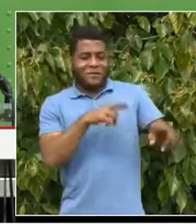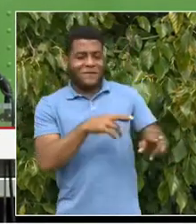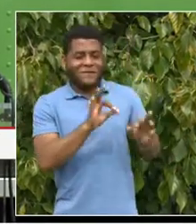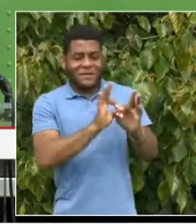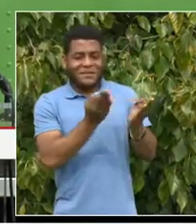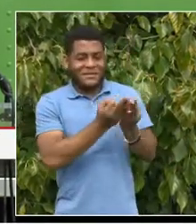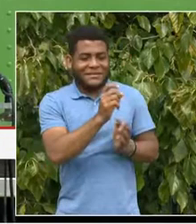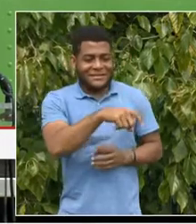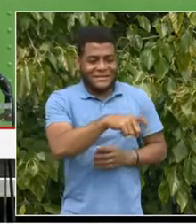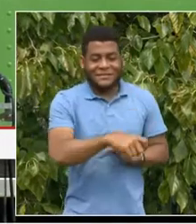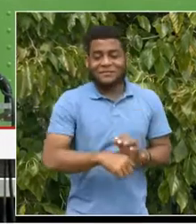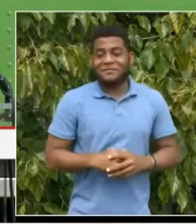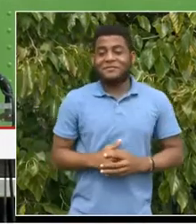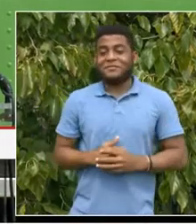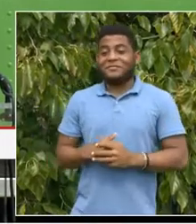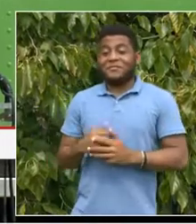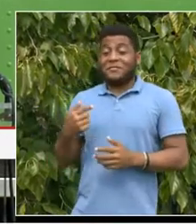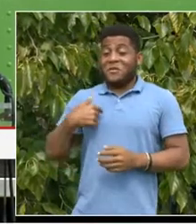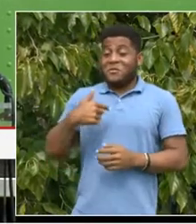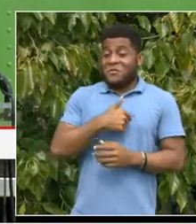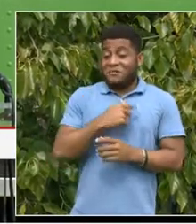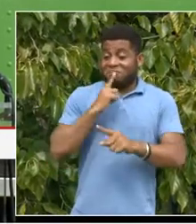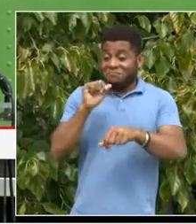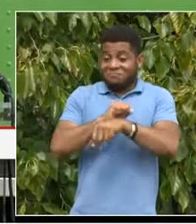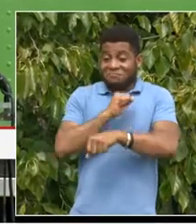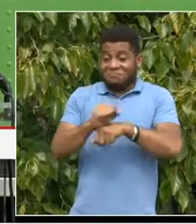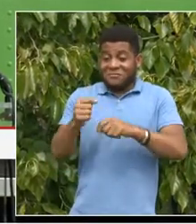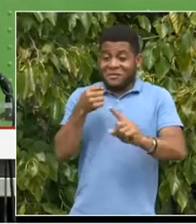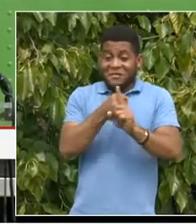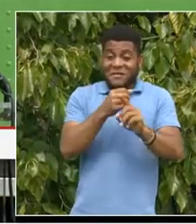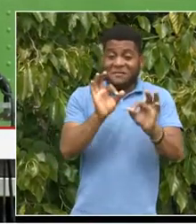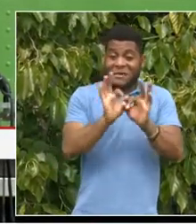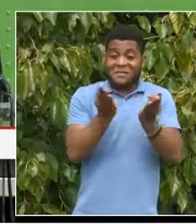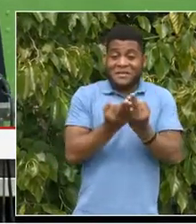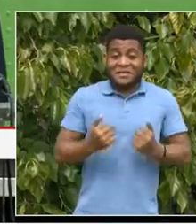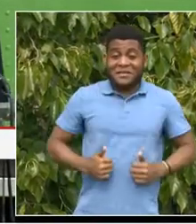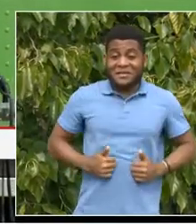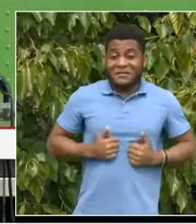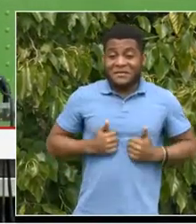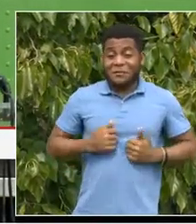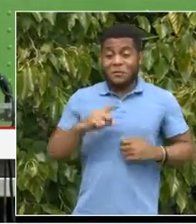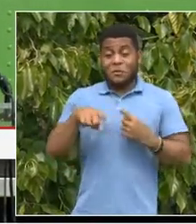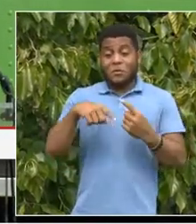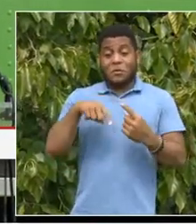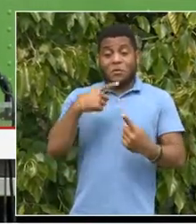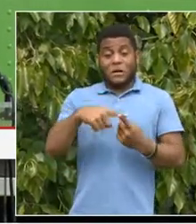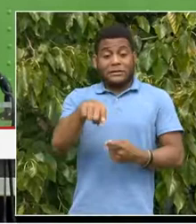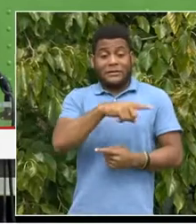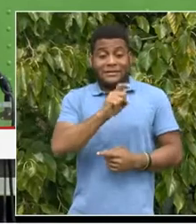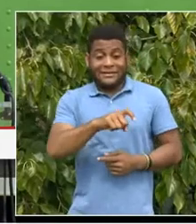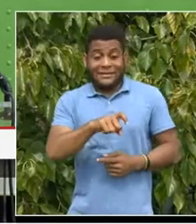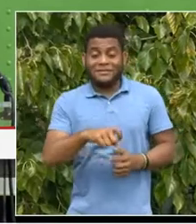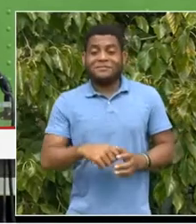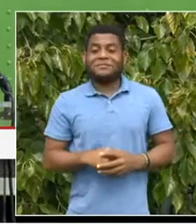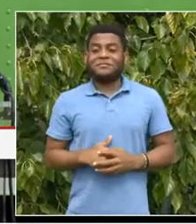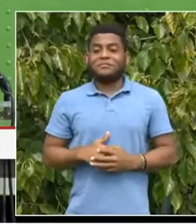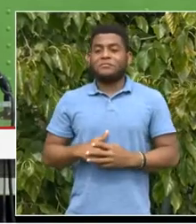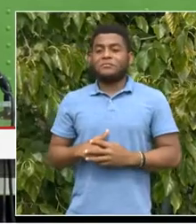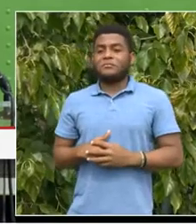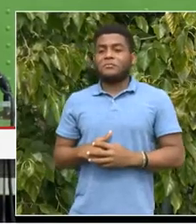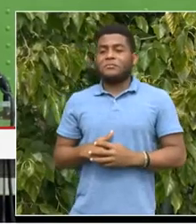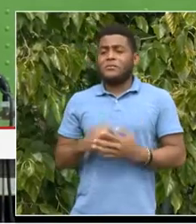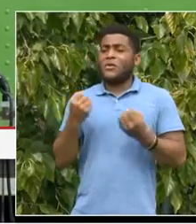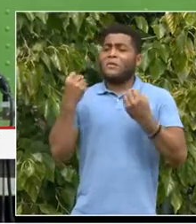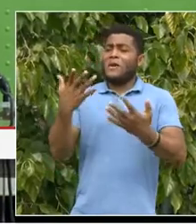impact in families' lives when they truly needed it. We don't do this work alone. Many of our partners are out here today. If